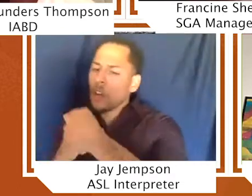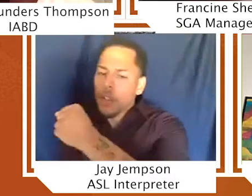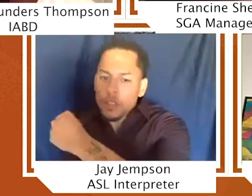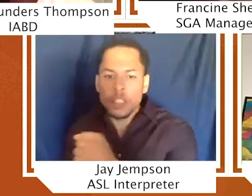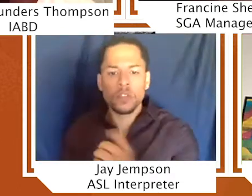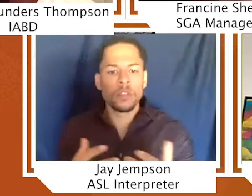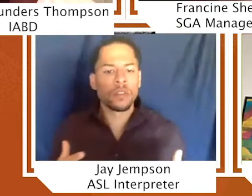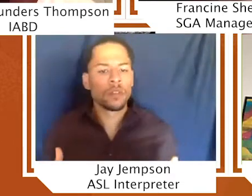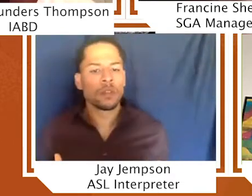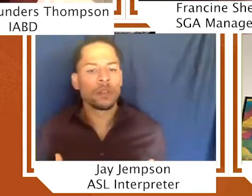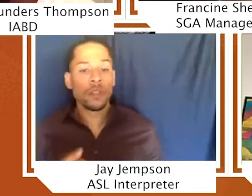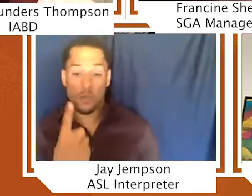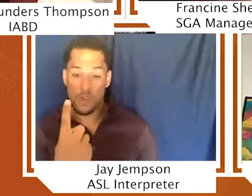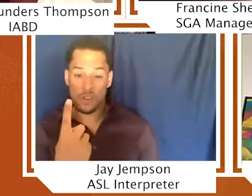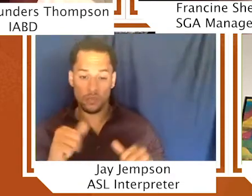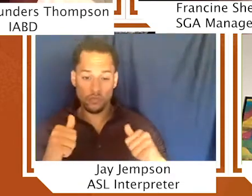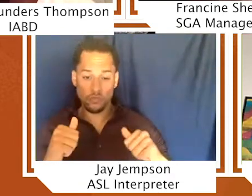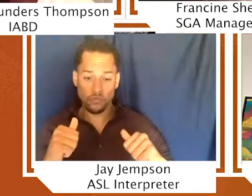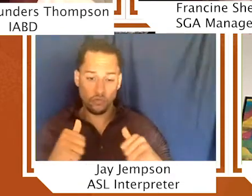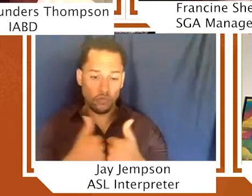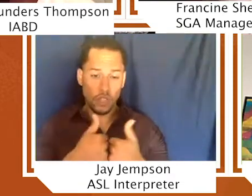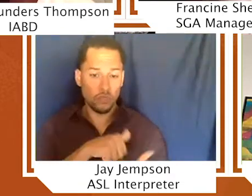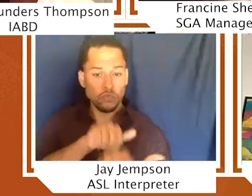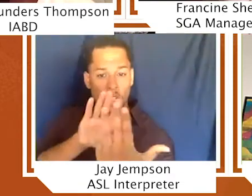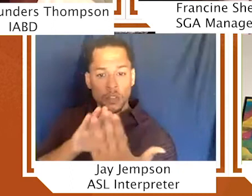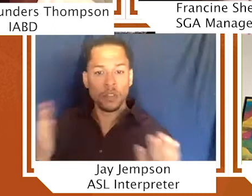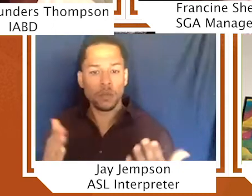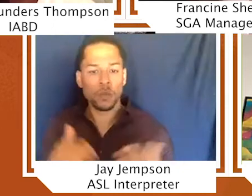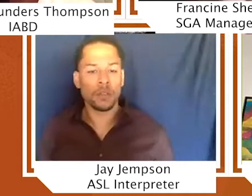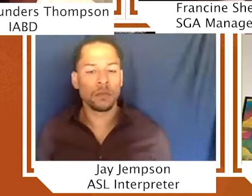ourselves. And one of those things that we don't often do is talk about rest.